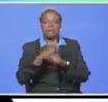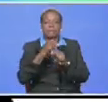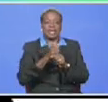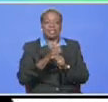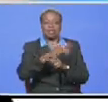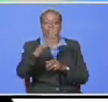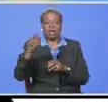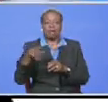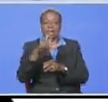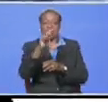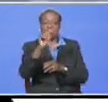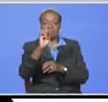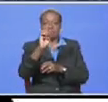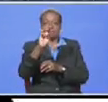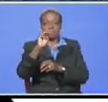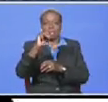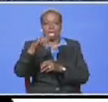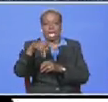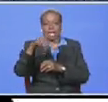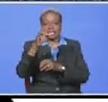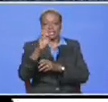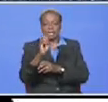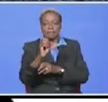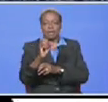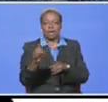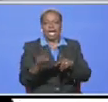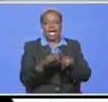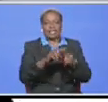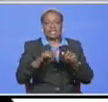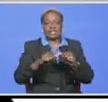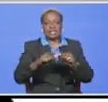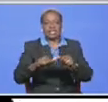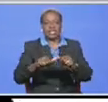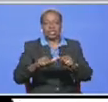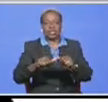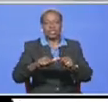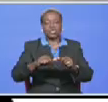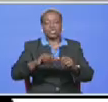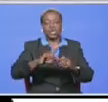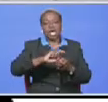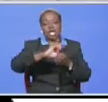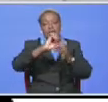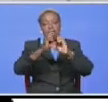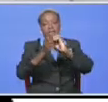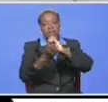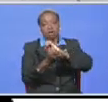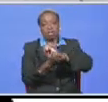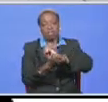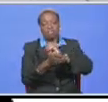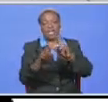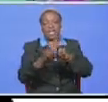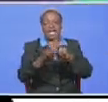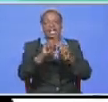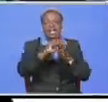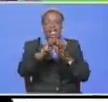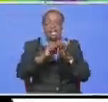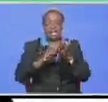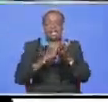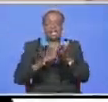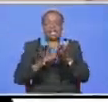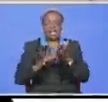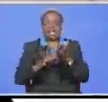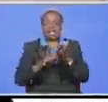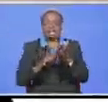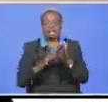Tempo on a bigger platform. But as he continues to evolve as an artist, Carey offered this bit of advice to those looking to break